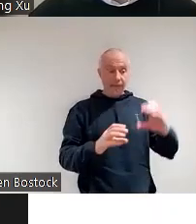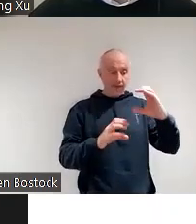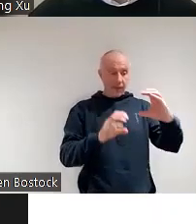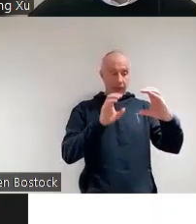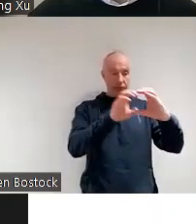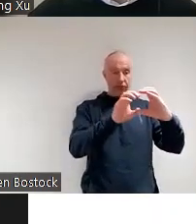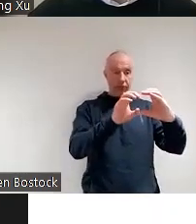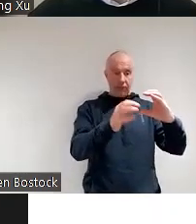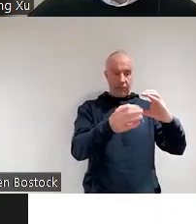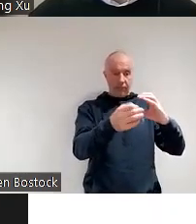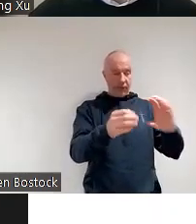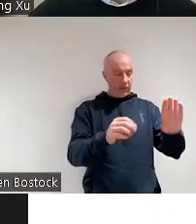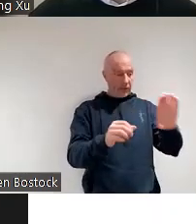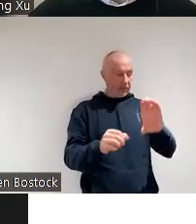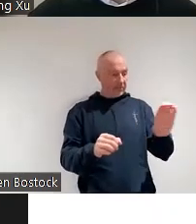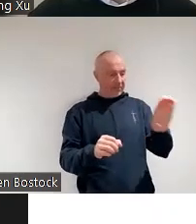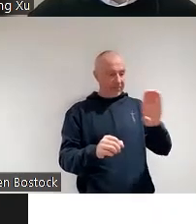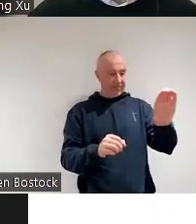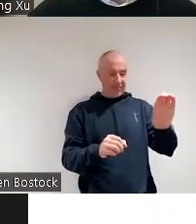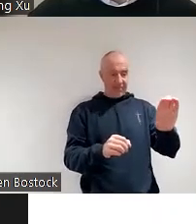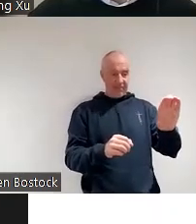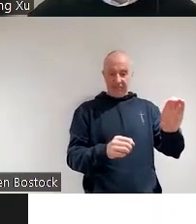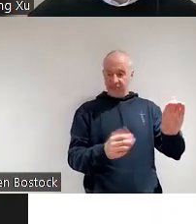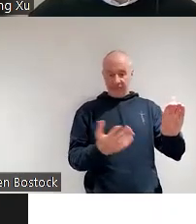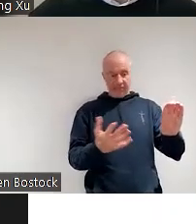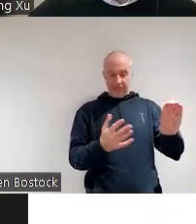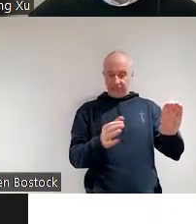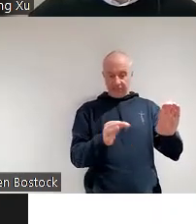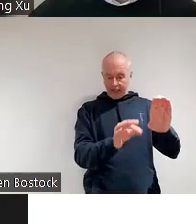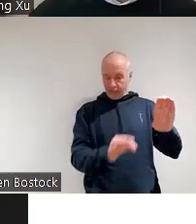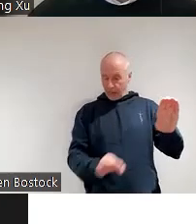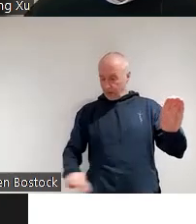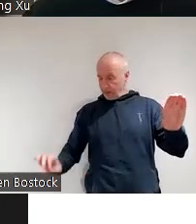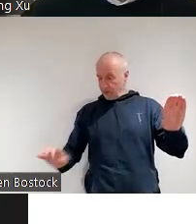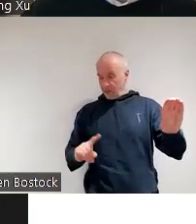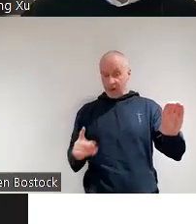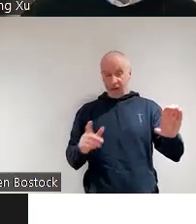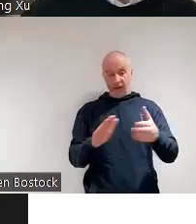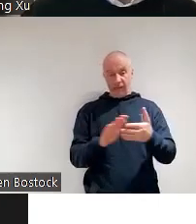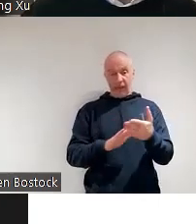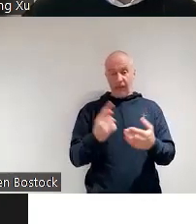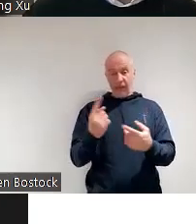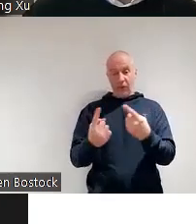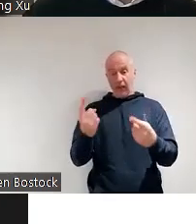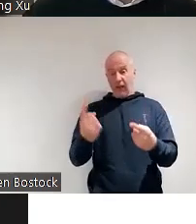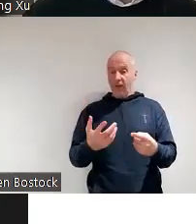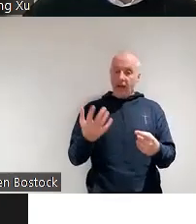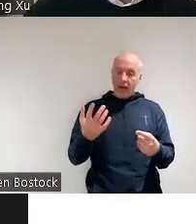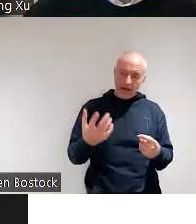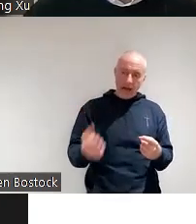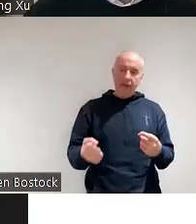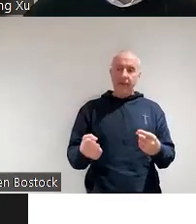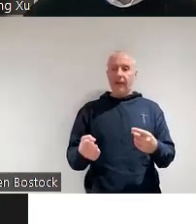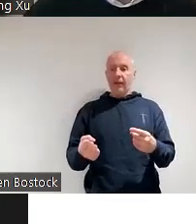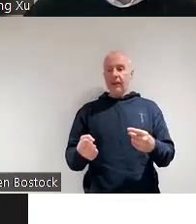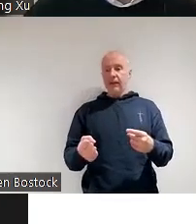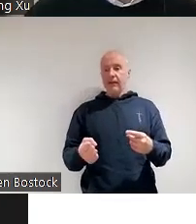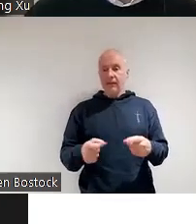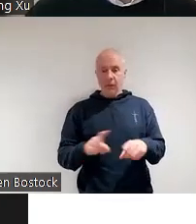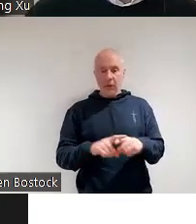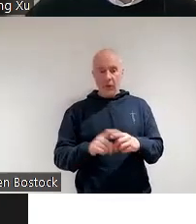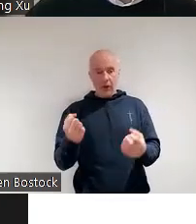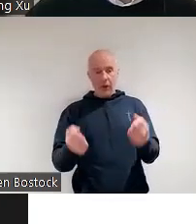non-tethered, meaning that there's no cable on that. So you have to always have a cable in your back boot, just in